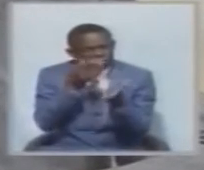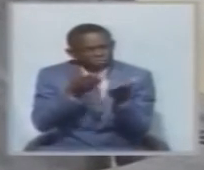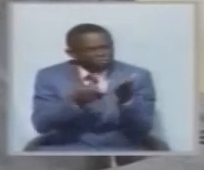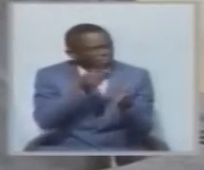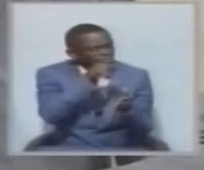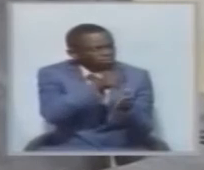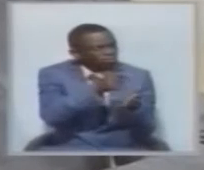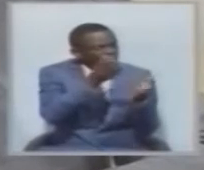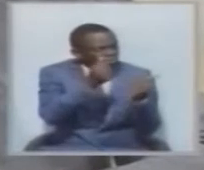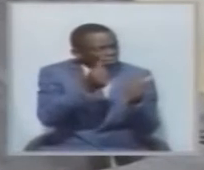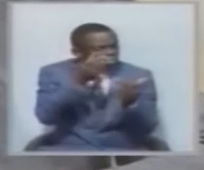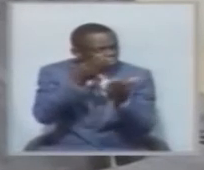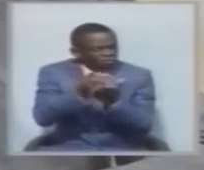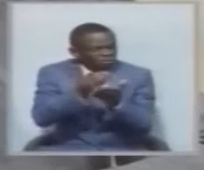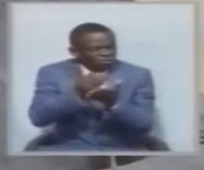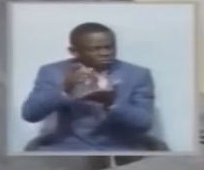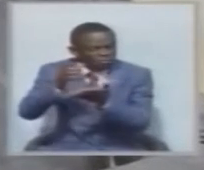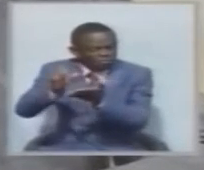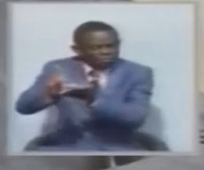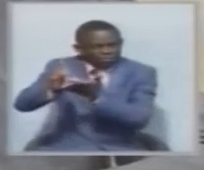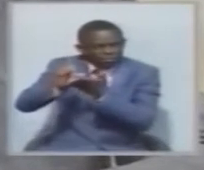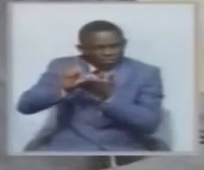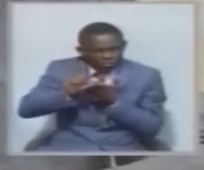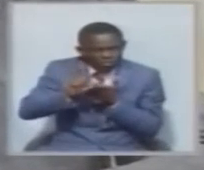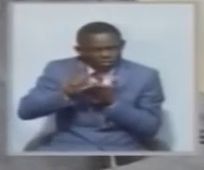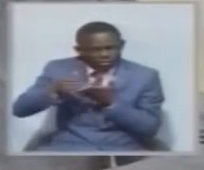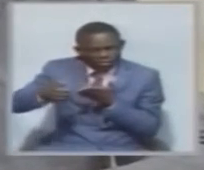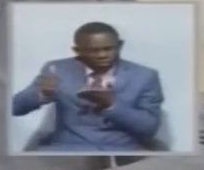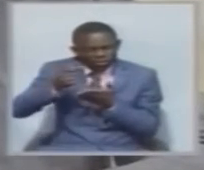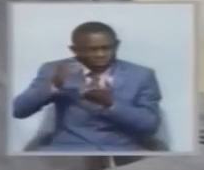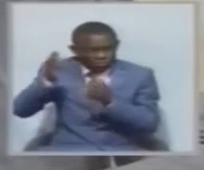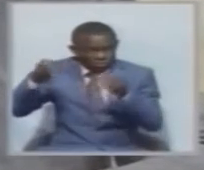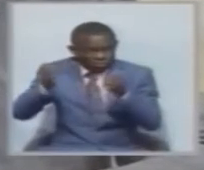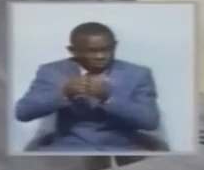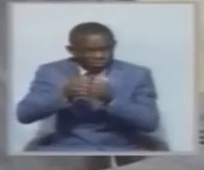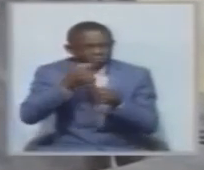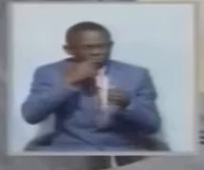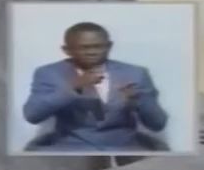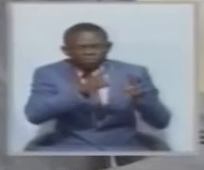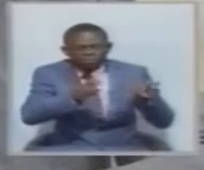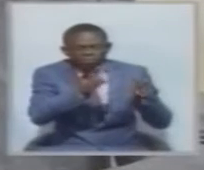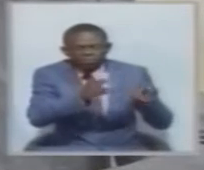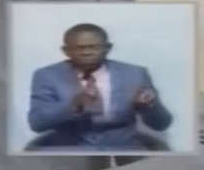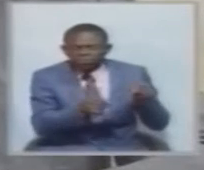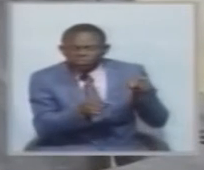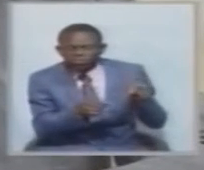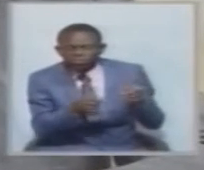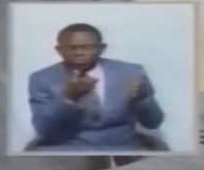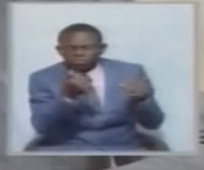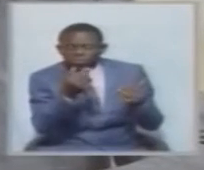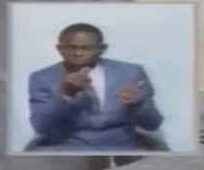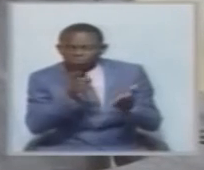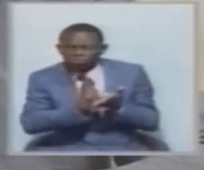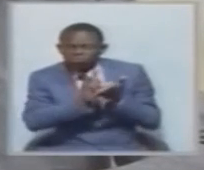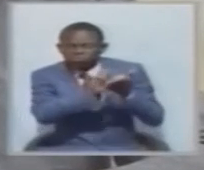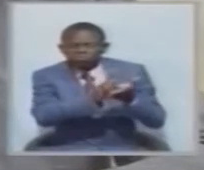get is going to go in a particular project where you've done some feasibility study, and that particular project then can